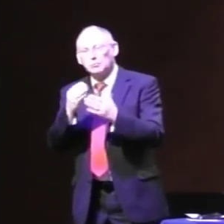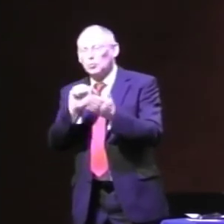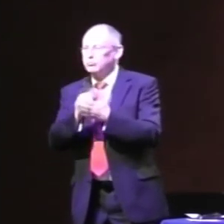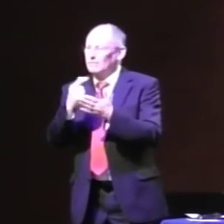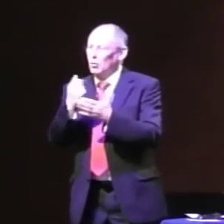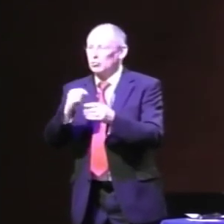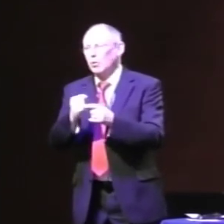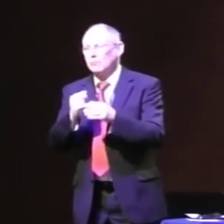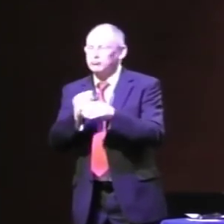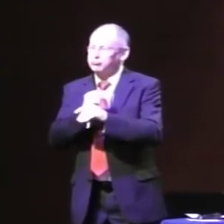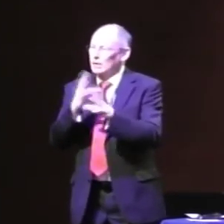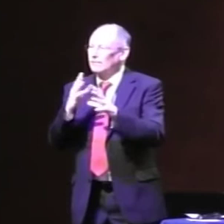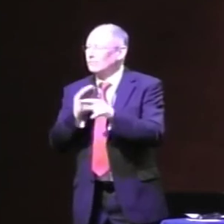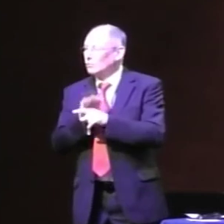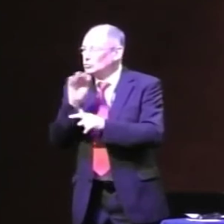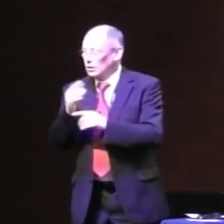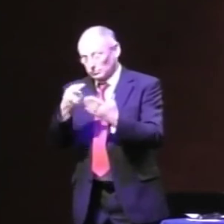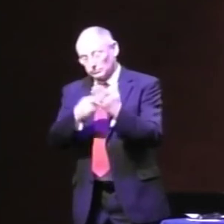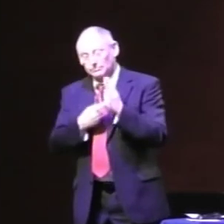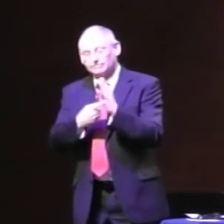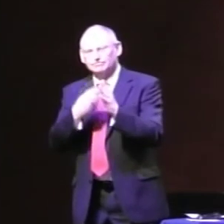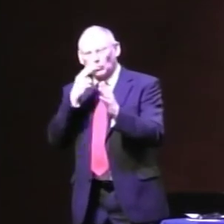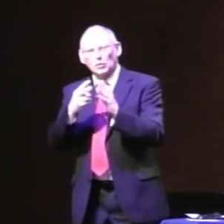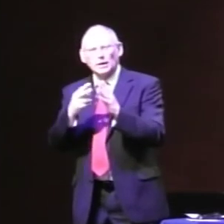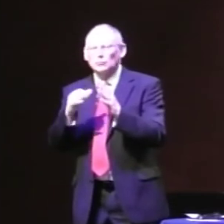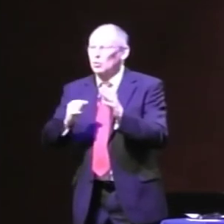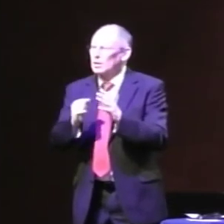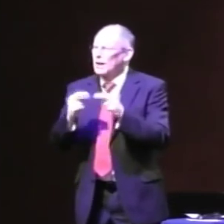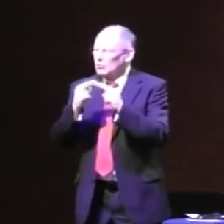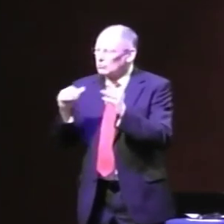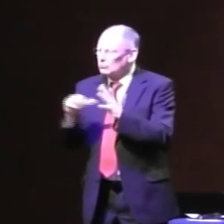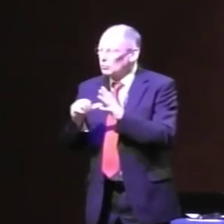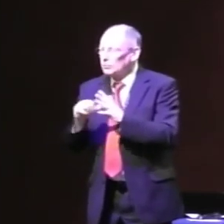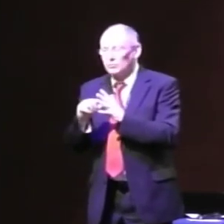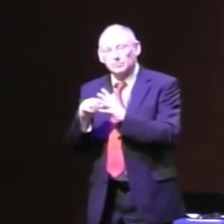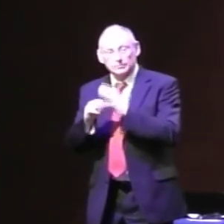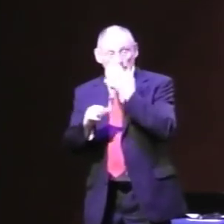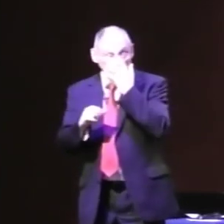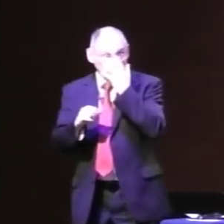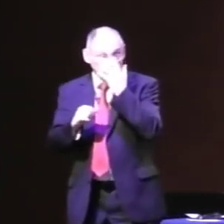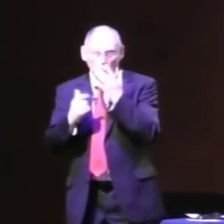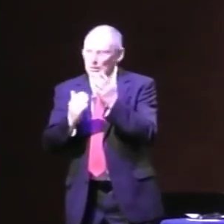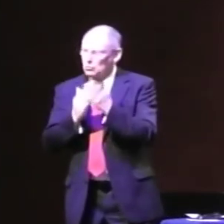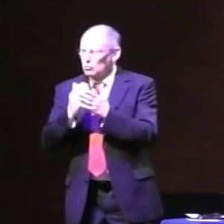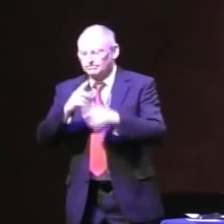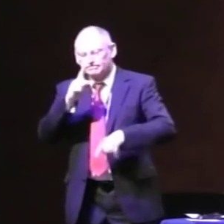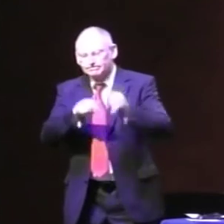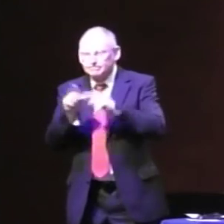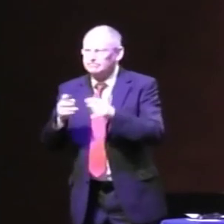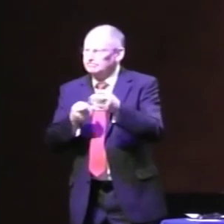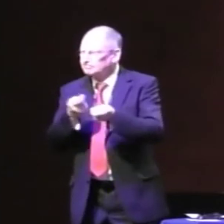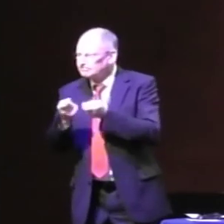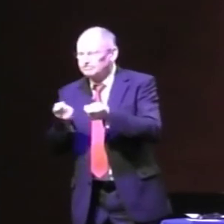Future. This report focused on tackling Scotland's housing problems through a range of measures, including